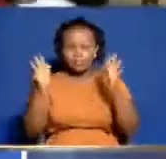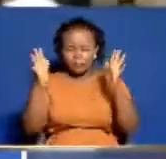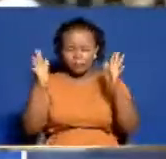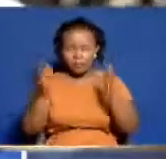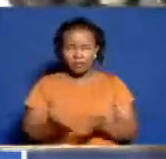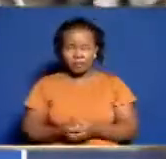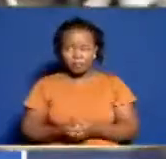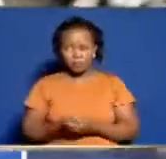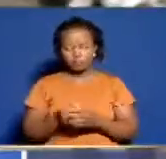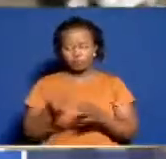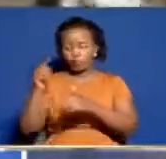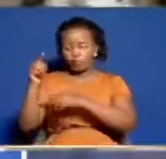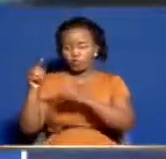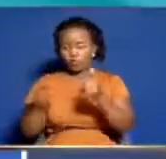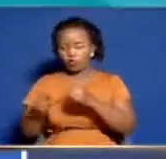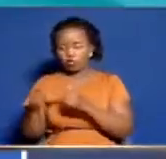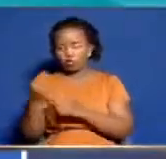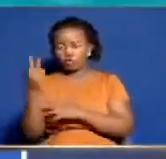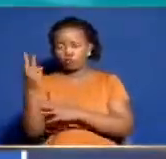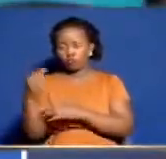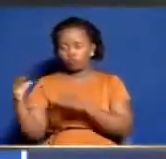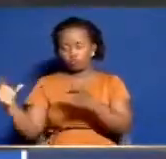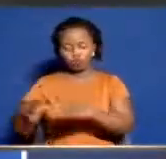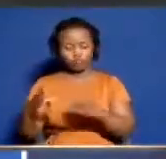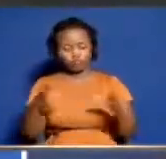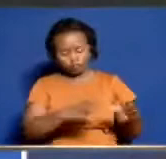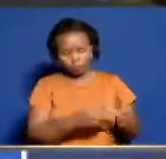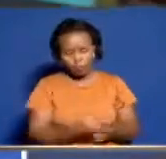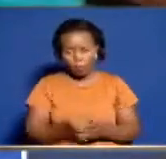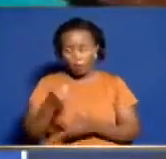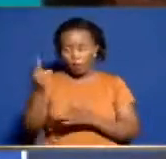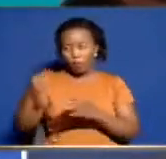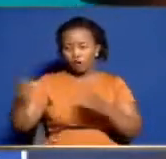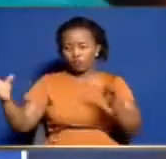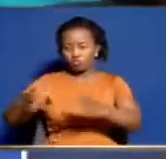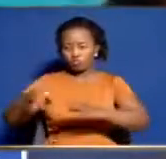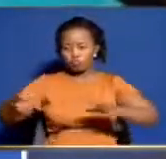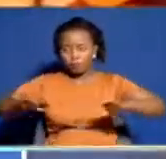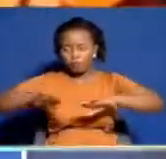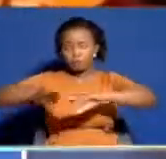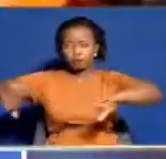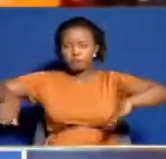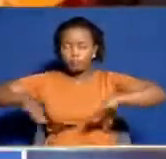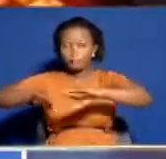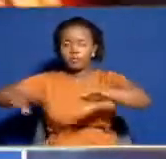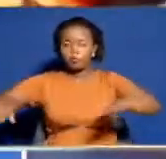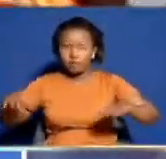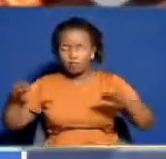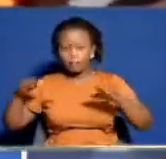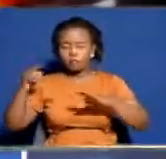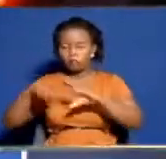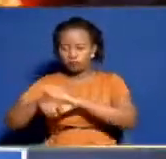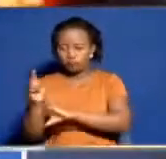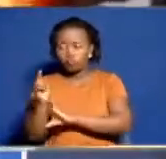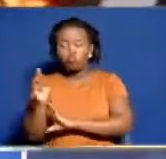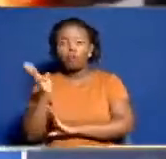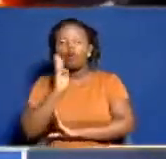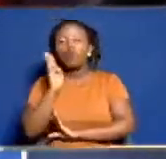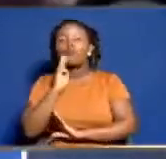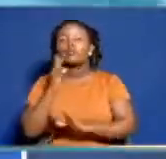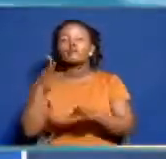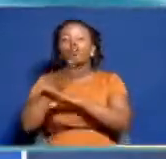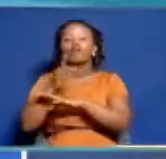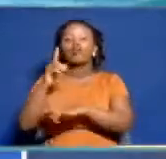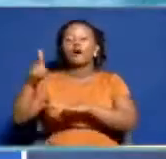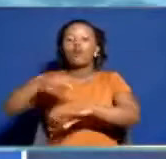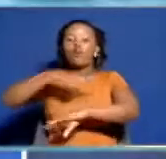They divided themselves into two groups, one consisting of divers led by Sergeant Abdi Bocha, went underwater for over 1 hour for a